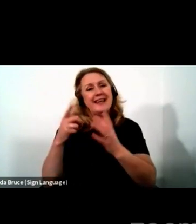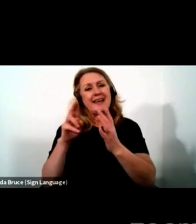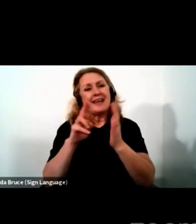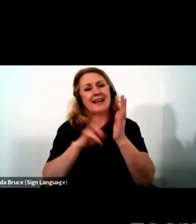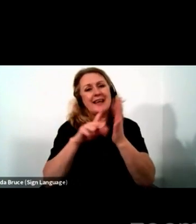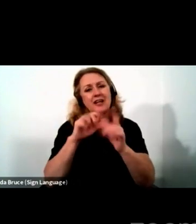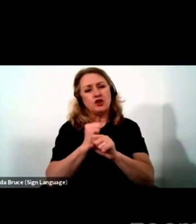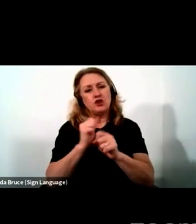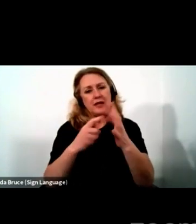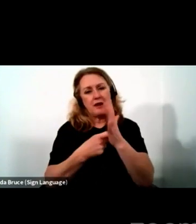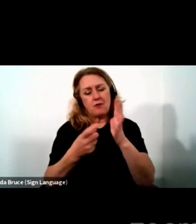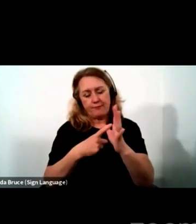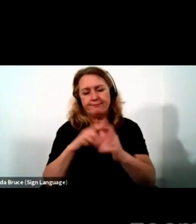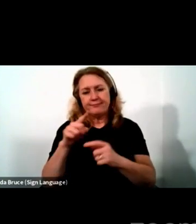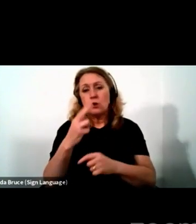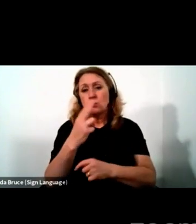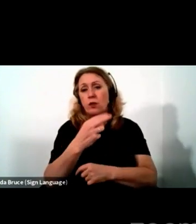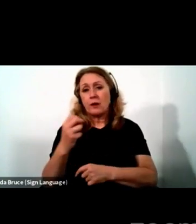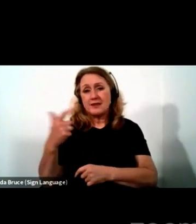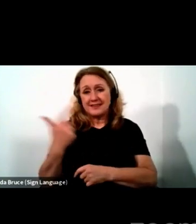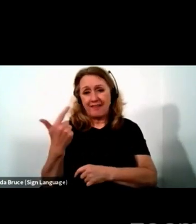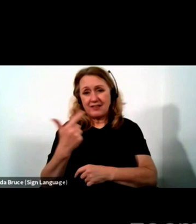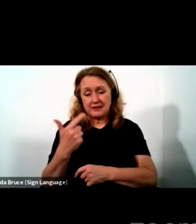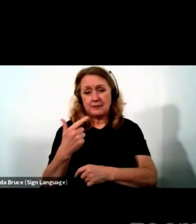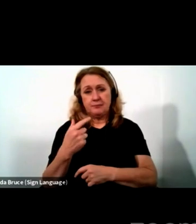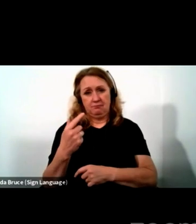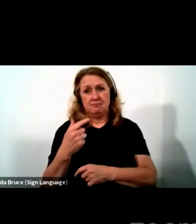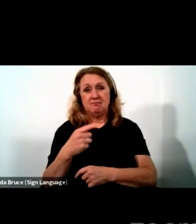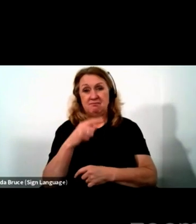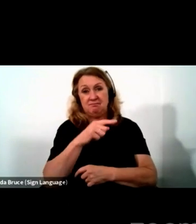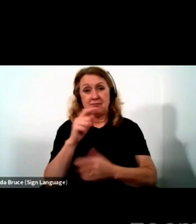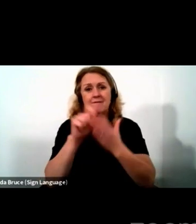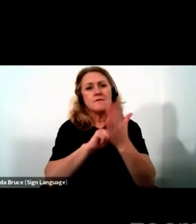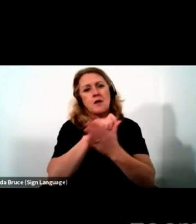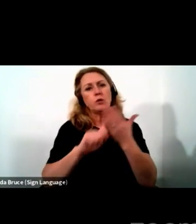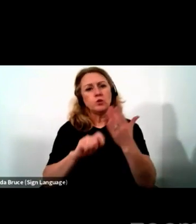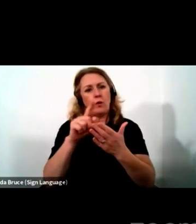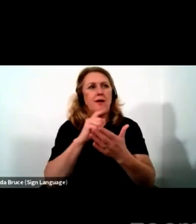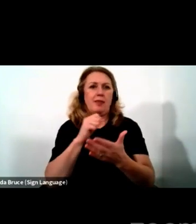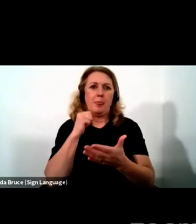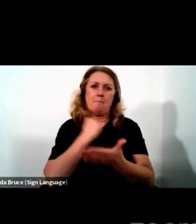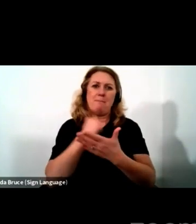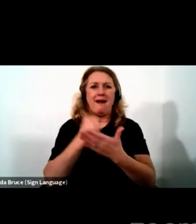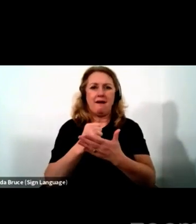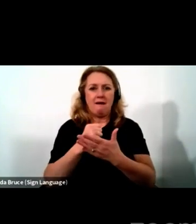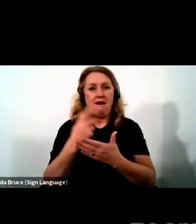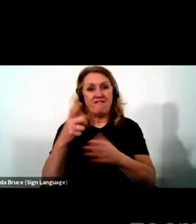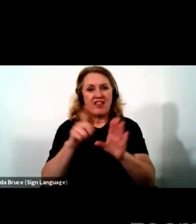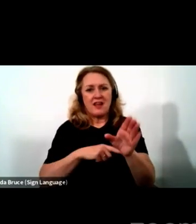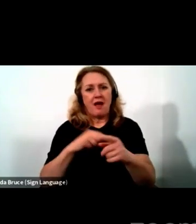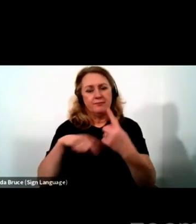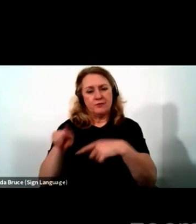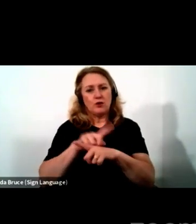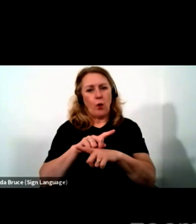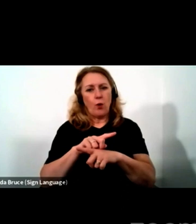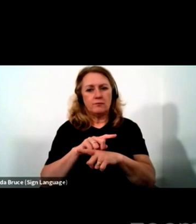In 2017, Professor Orama, if I may remind you, was voted African Banker of the Year by African Banker